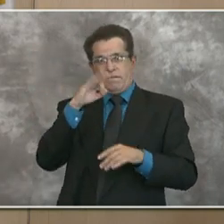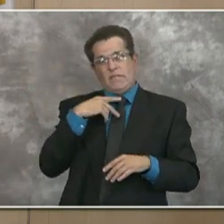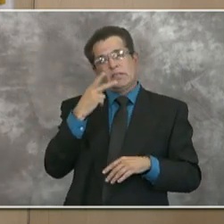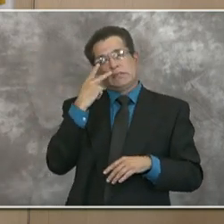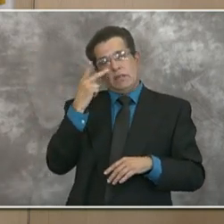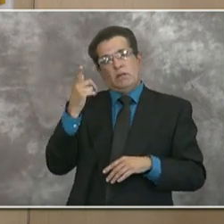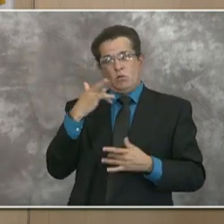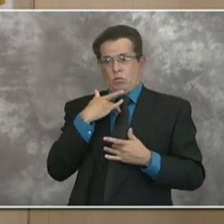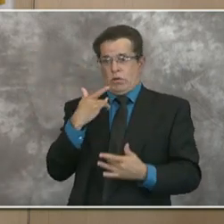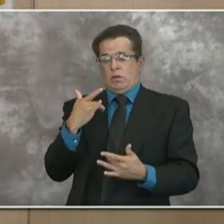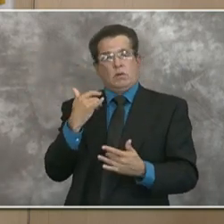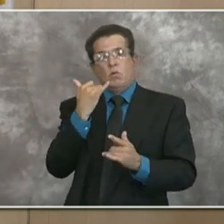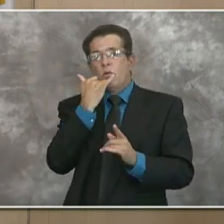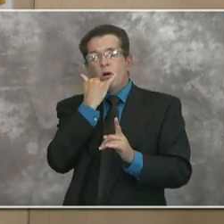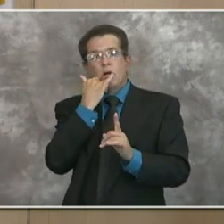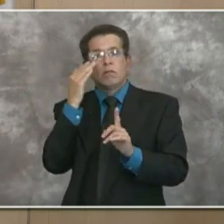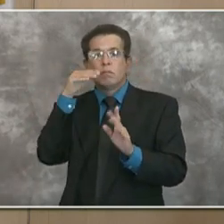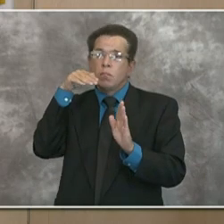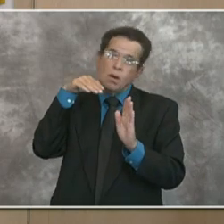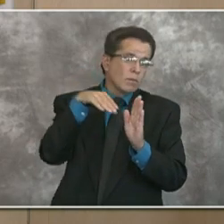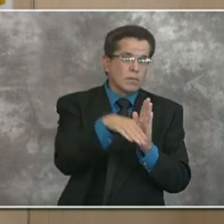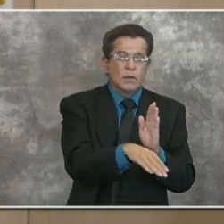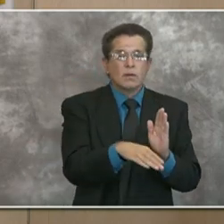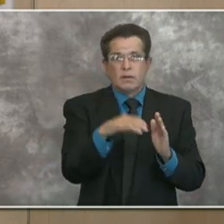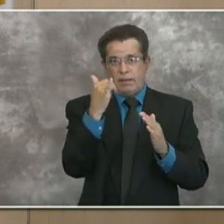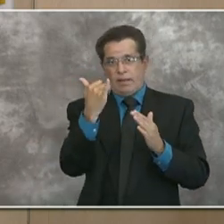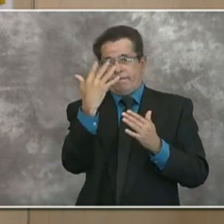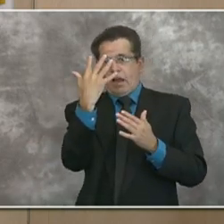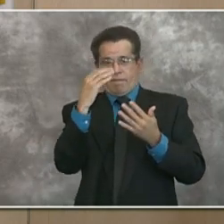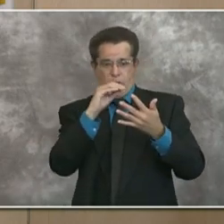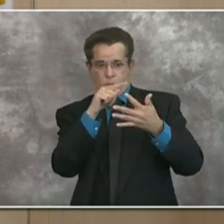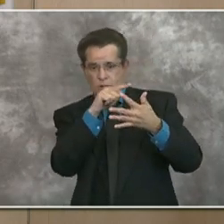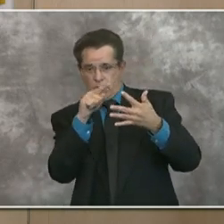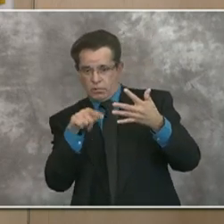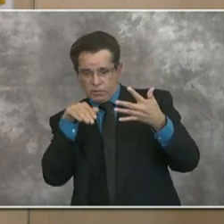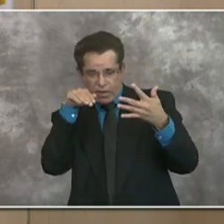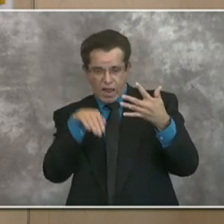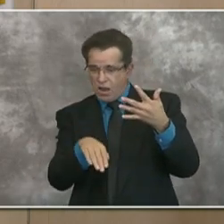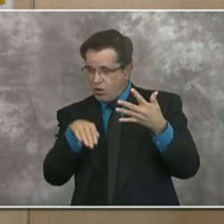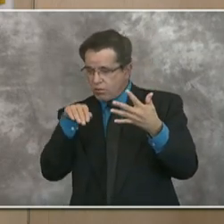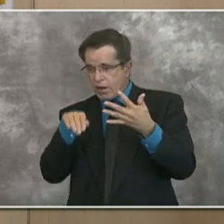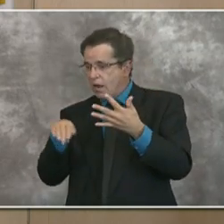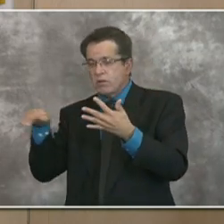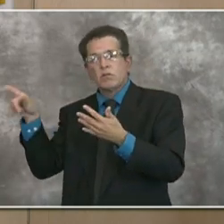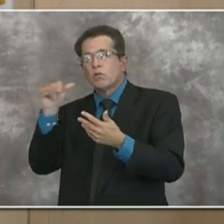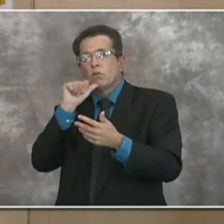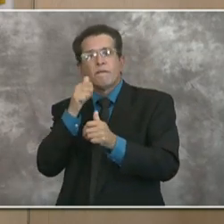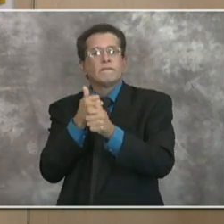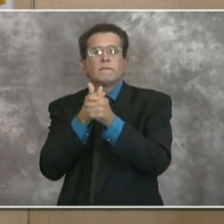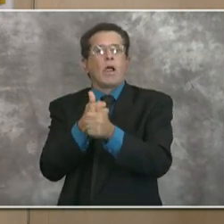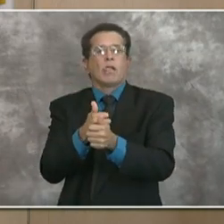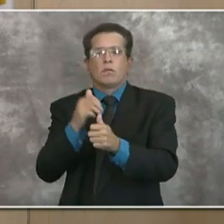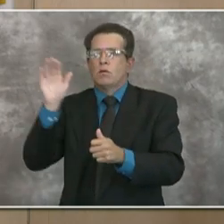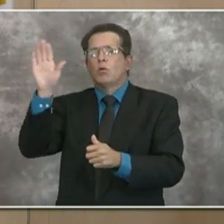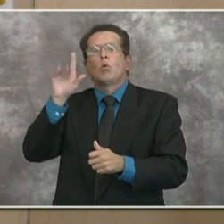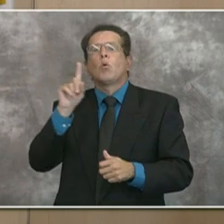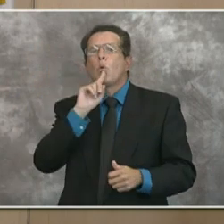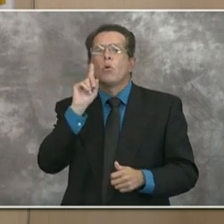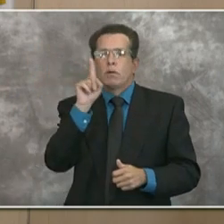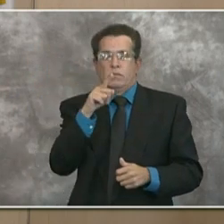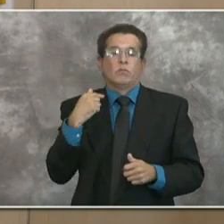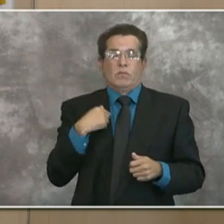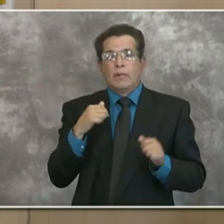a trend in the wrong direction of the 5 metrics because people are not following the health officer order,